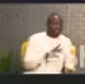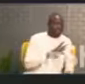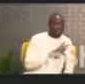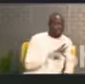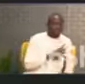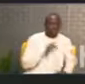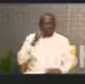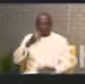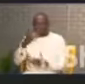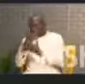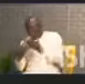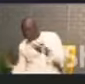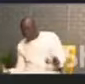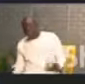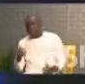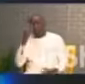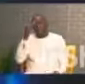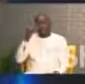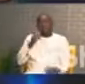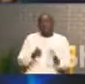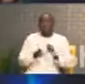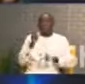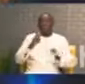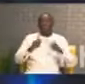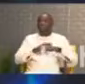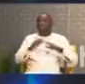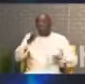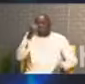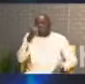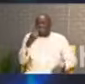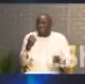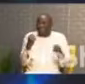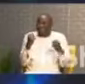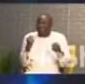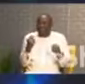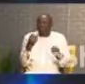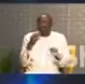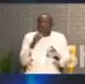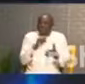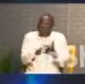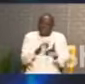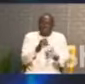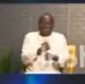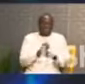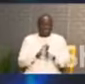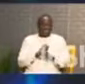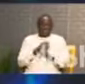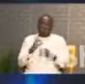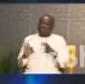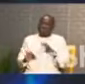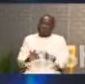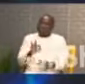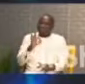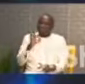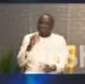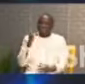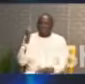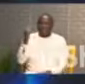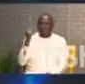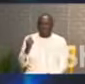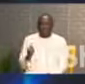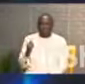because most people do not understand the power of this heritage of a spiritual testimonial.